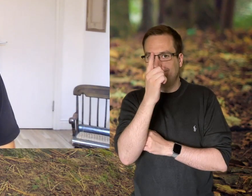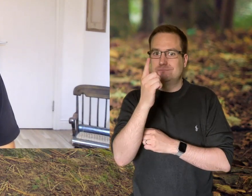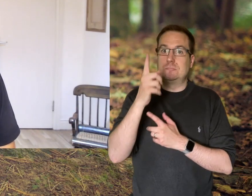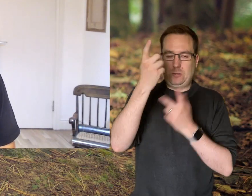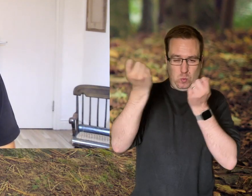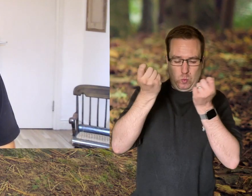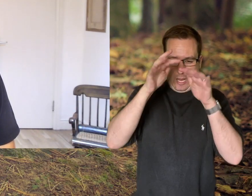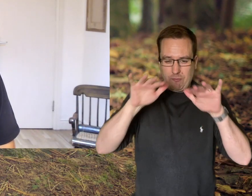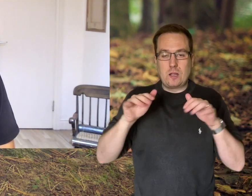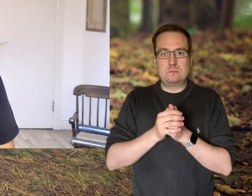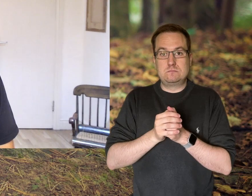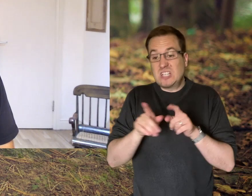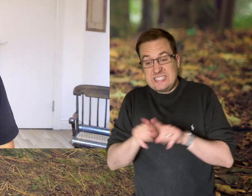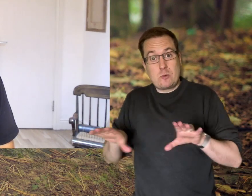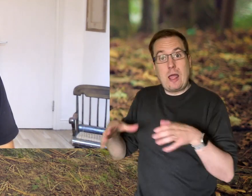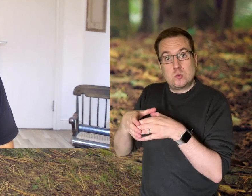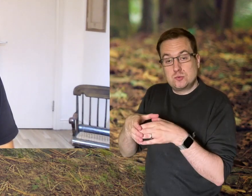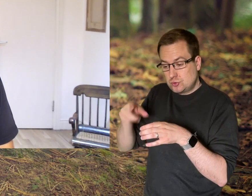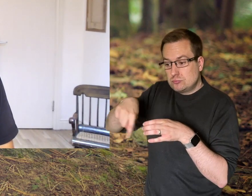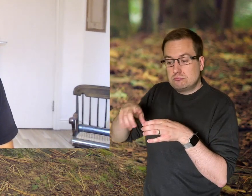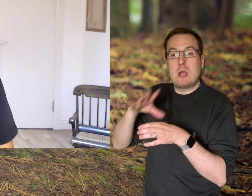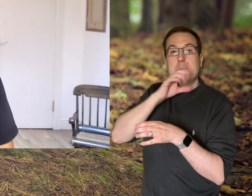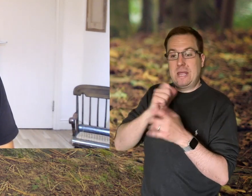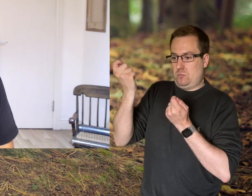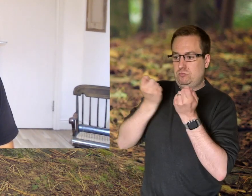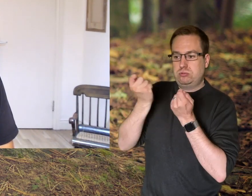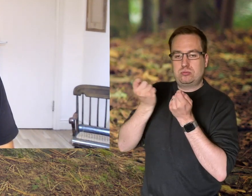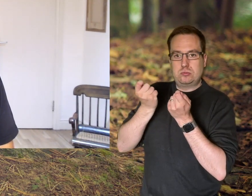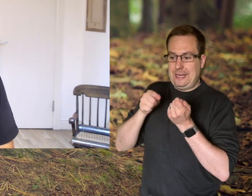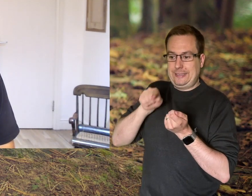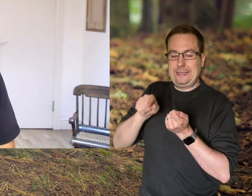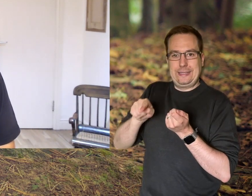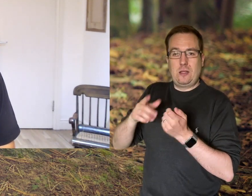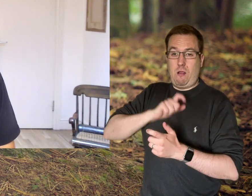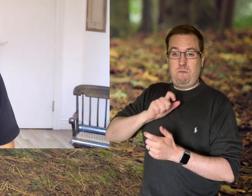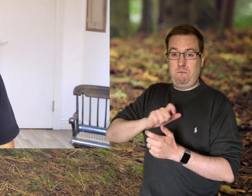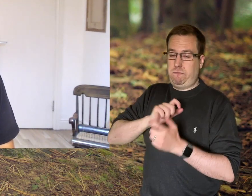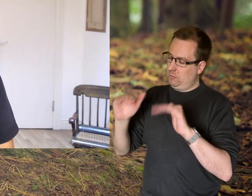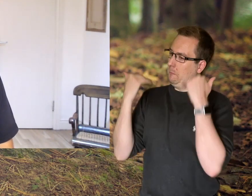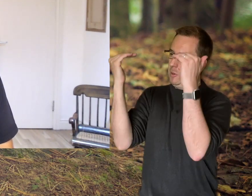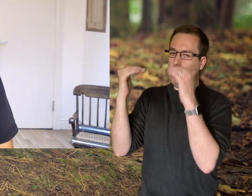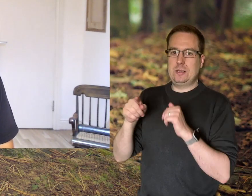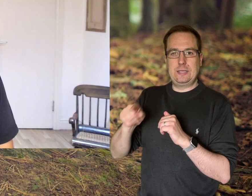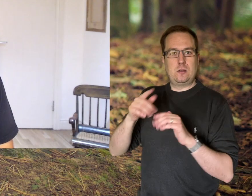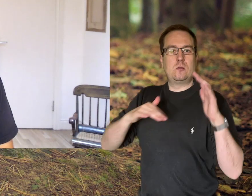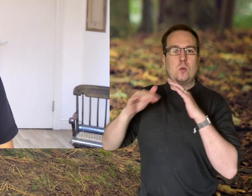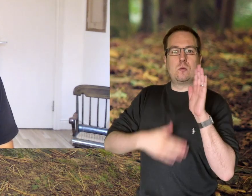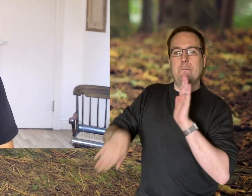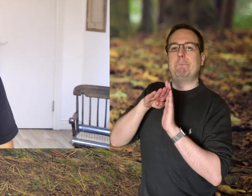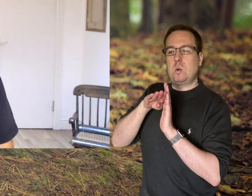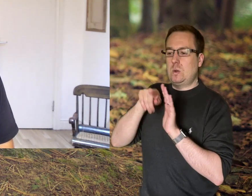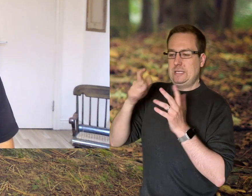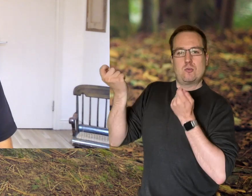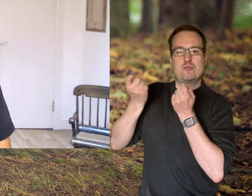The men ruled, and the whole thing was set up to maximise his comfort, his social standing and control over the